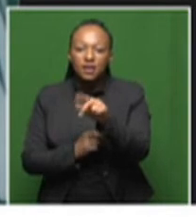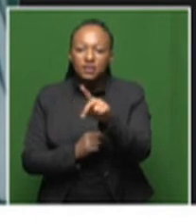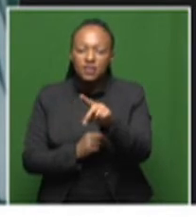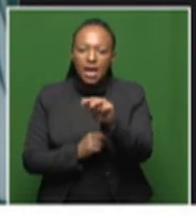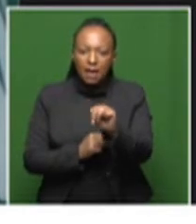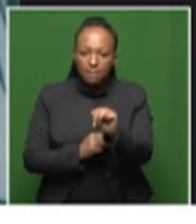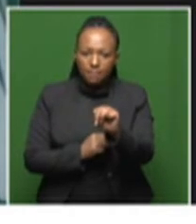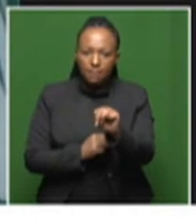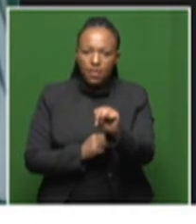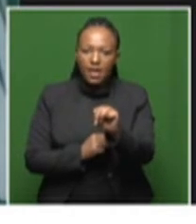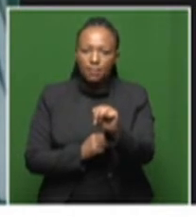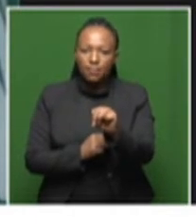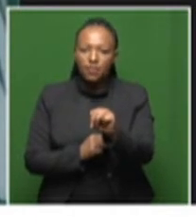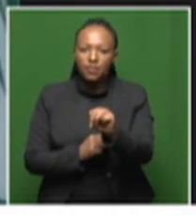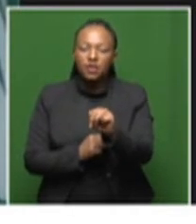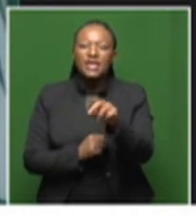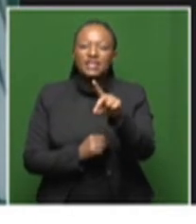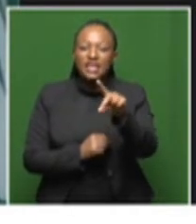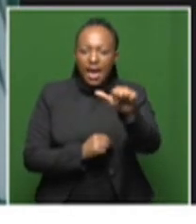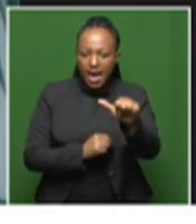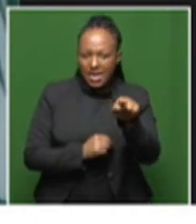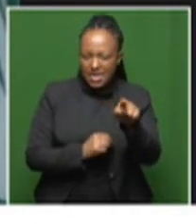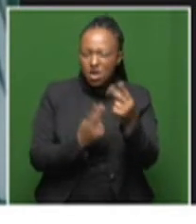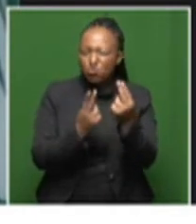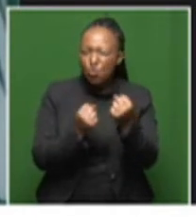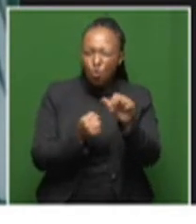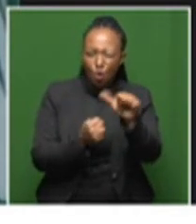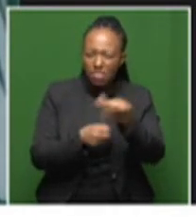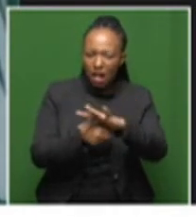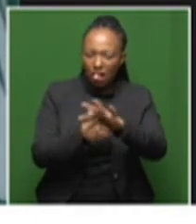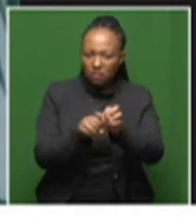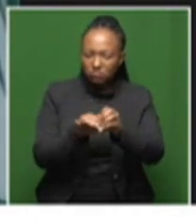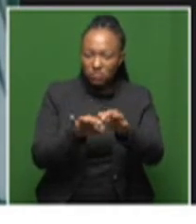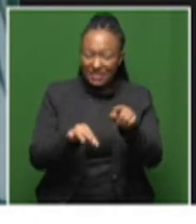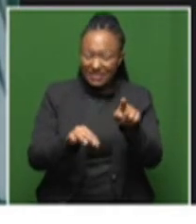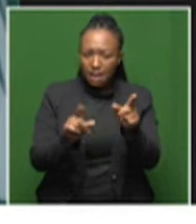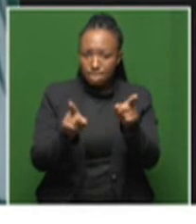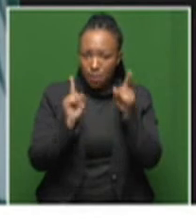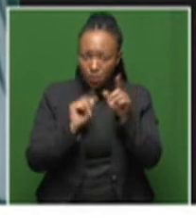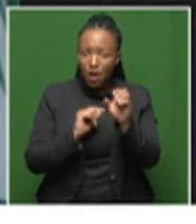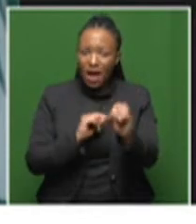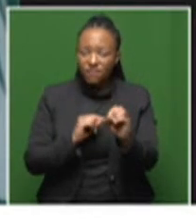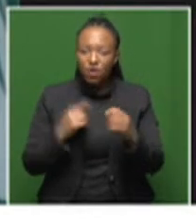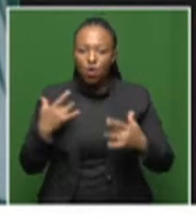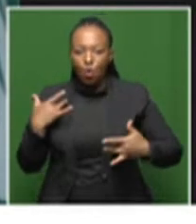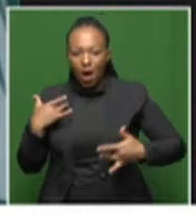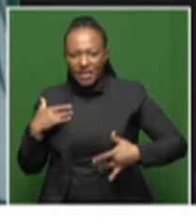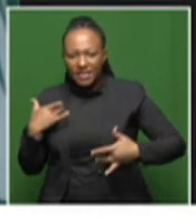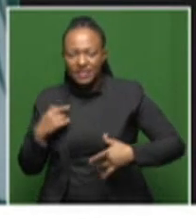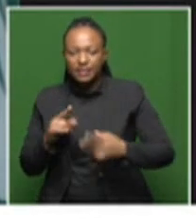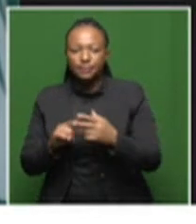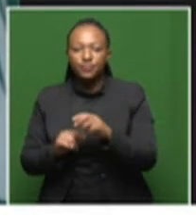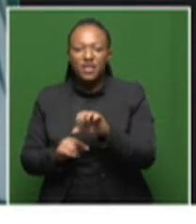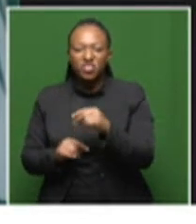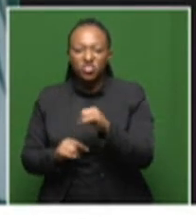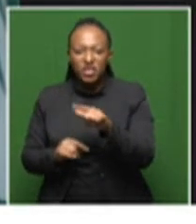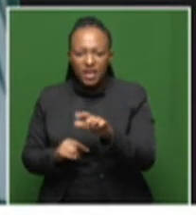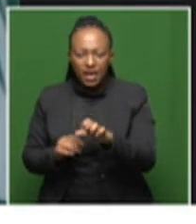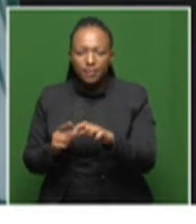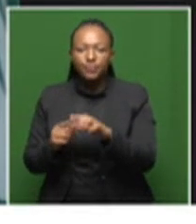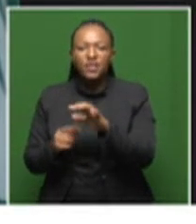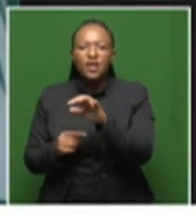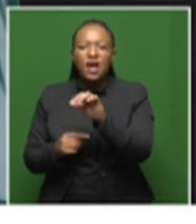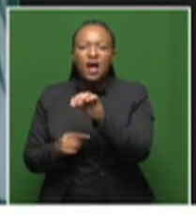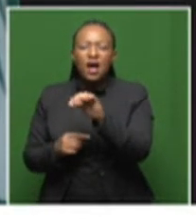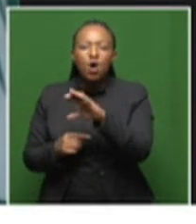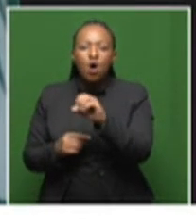America and was detected in 29 countries in total, especially in Argentina, Chile, and Ecuador. Now it has been